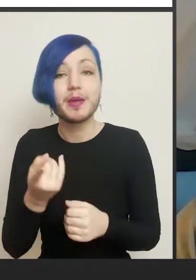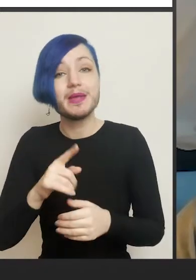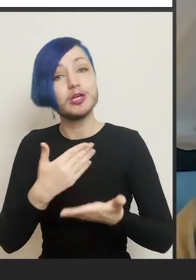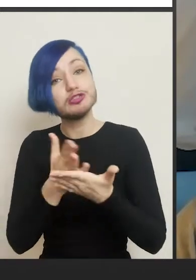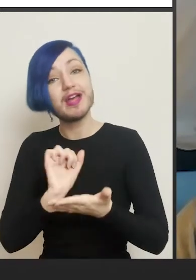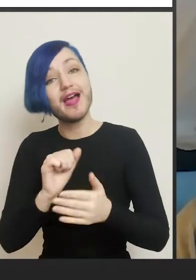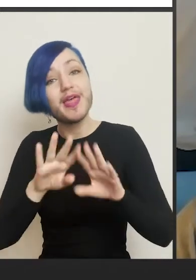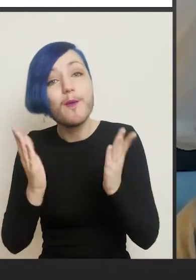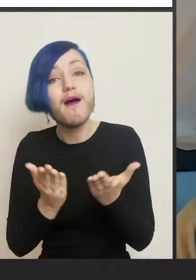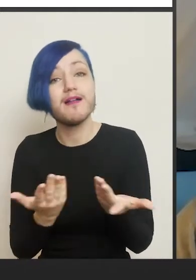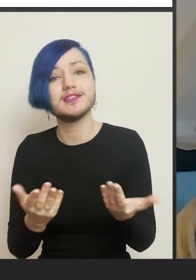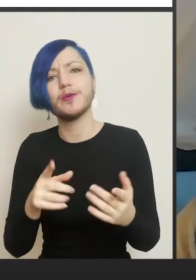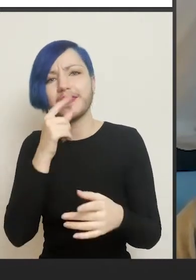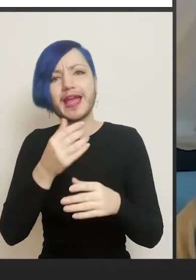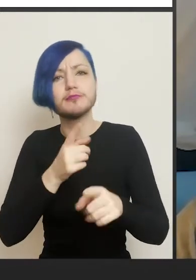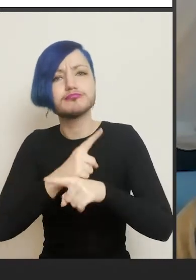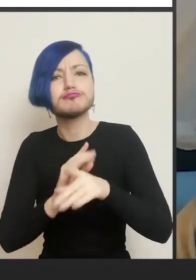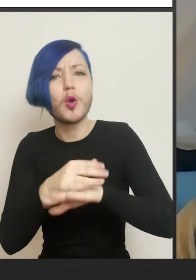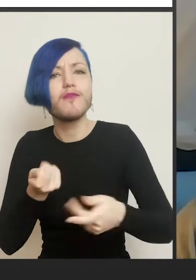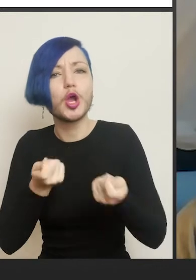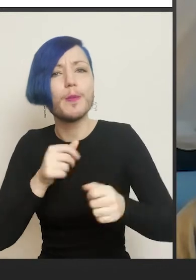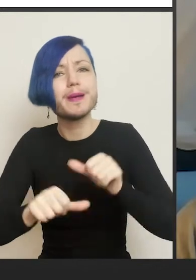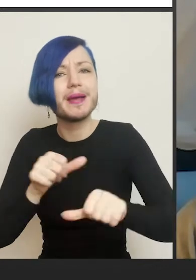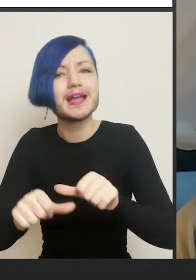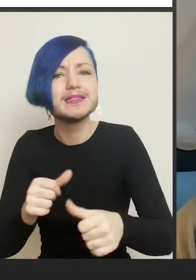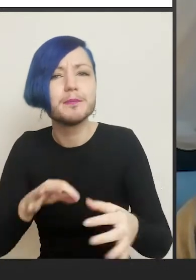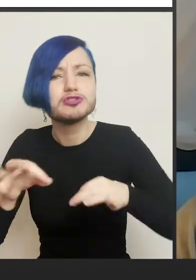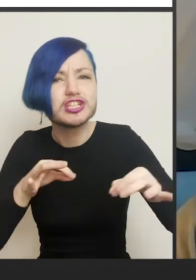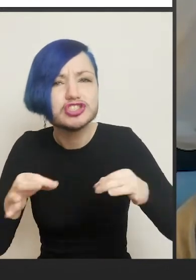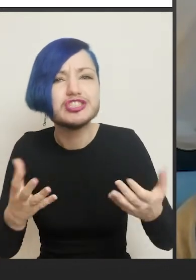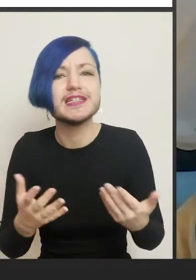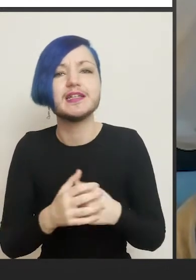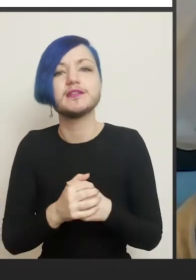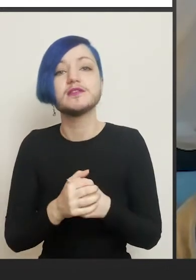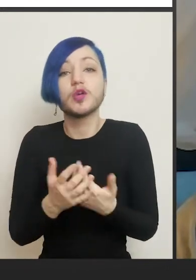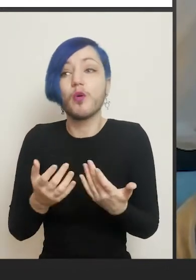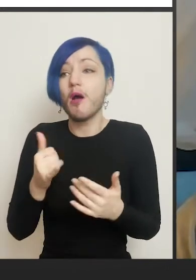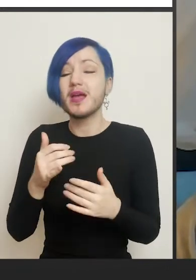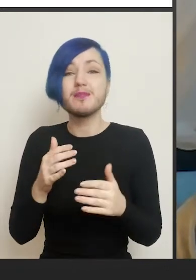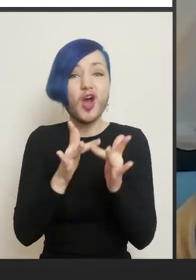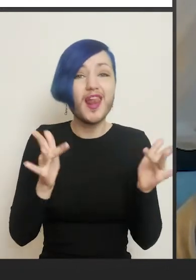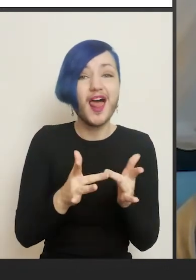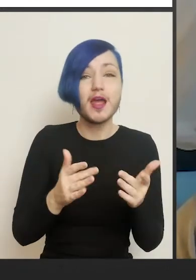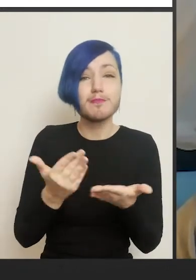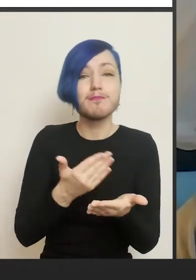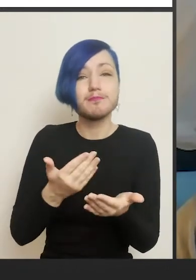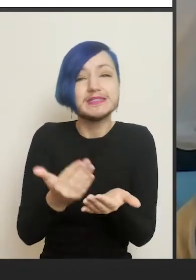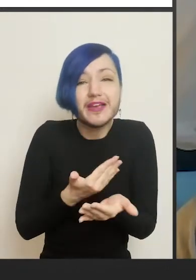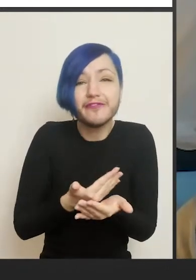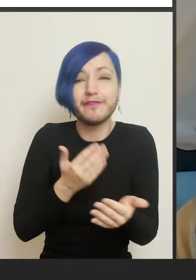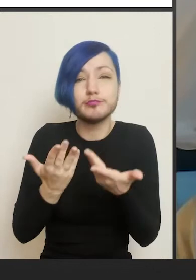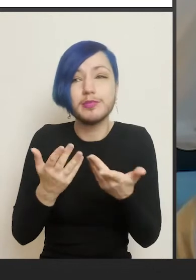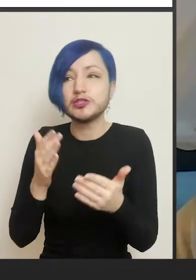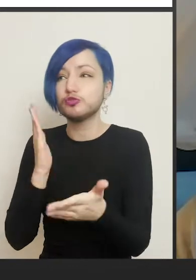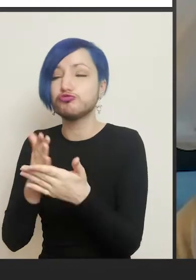their worlds with me. They talk about their coping mechanisms having always been more online and less in the real world,